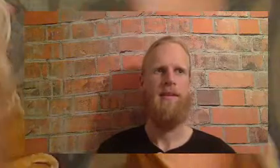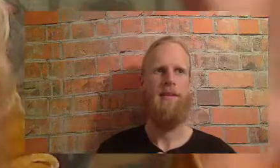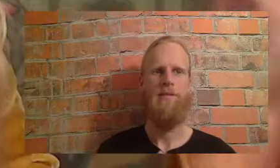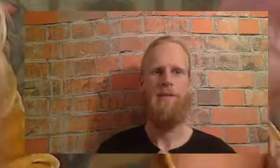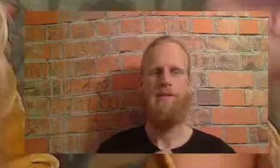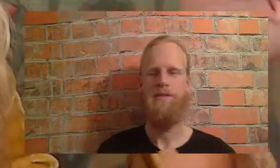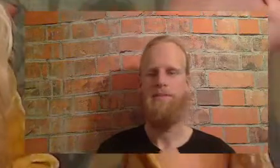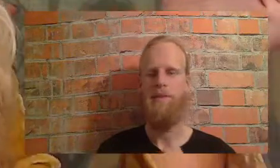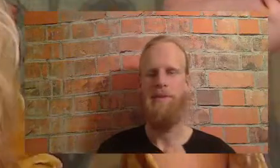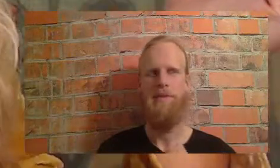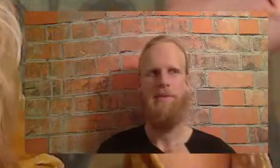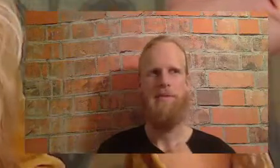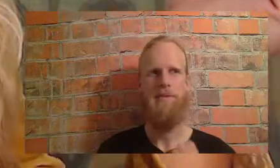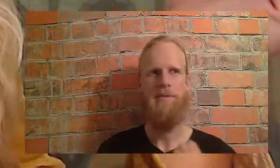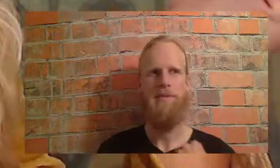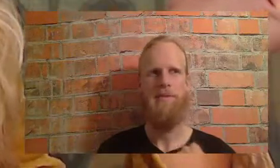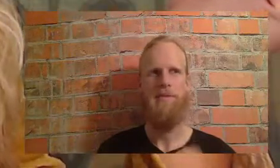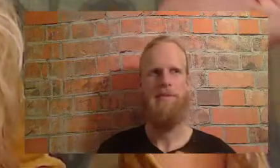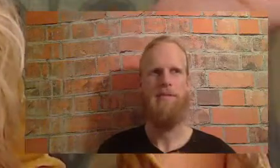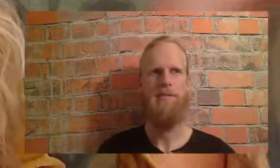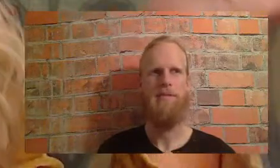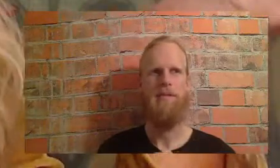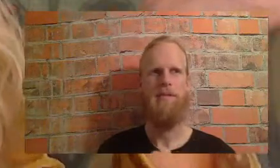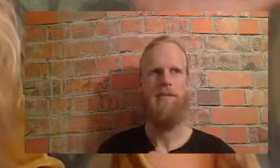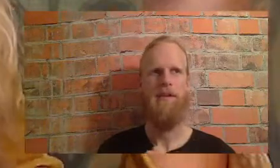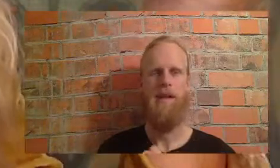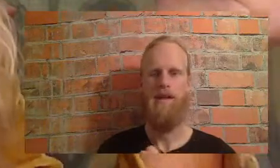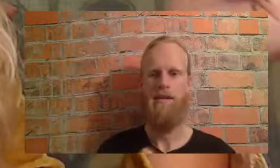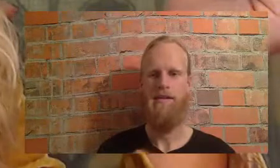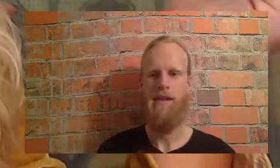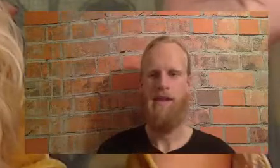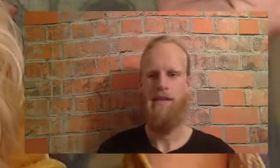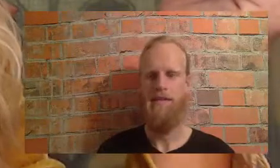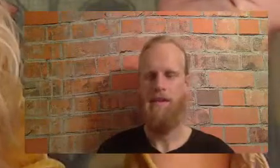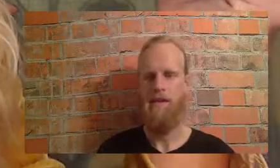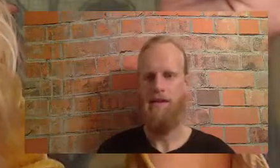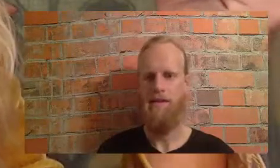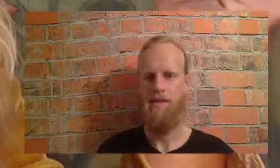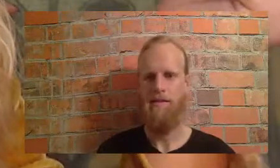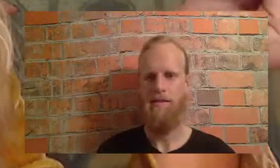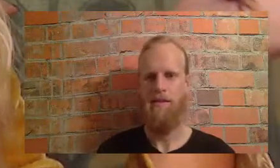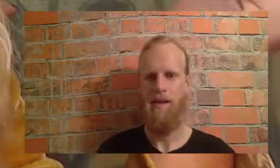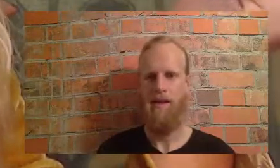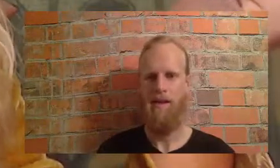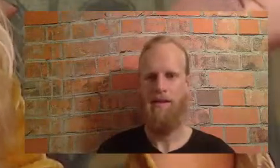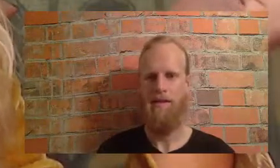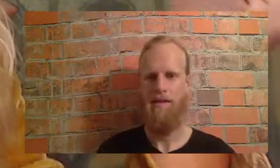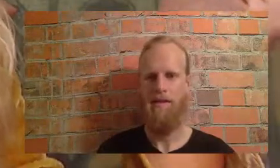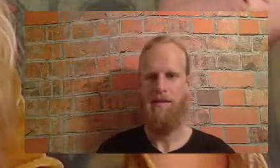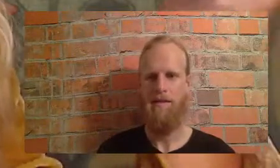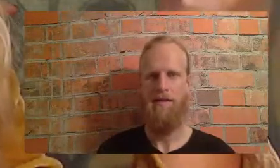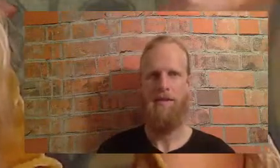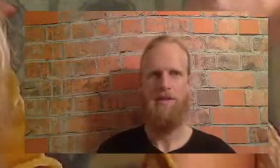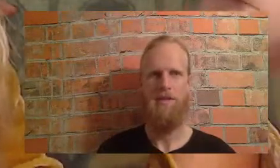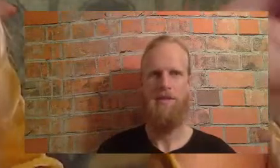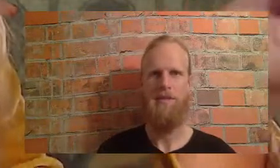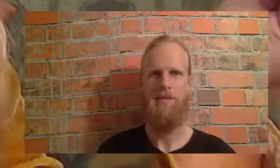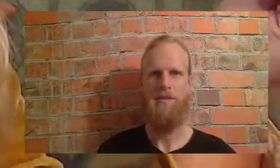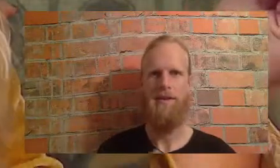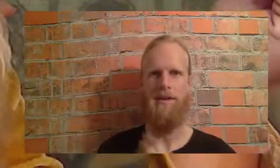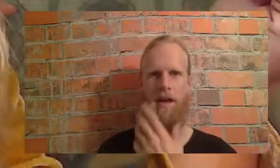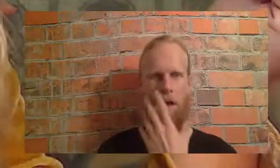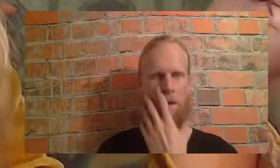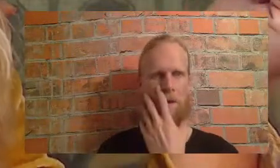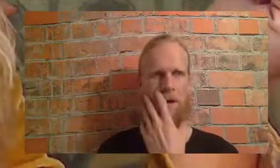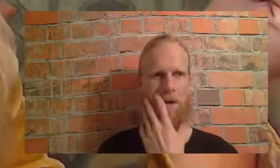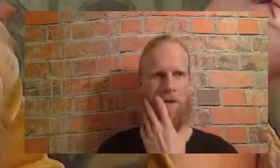When I say attachment to the condition, what does that mean? Well, sometimes we get special treatment when we're sick. Sometimes we get people